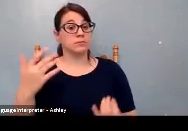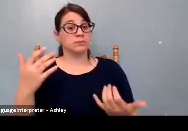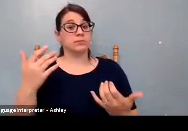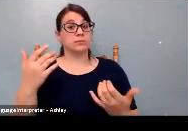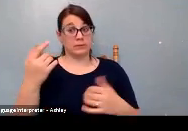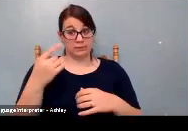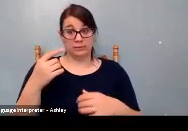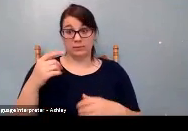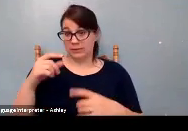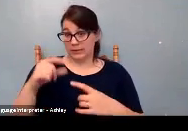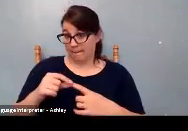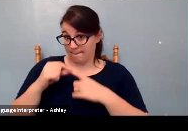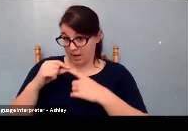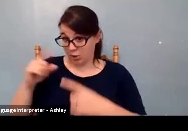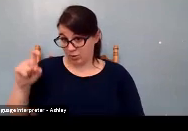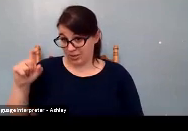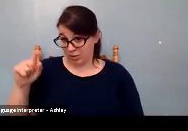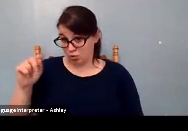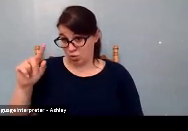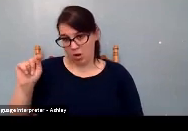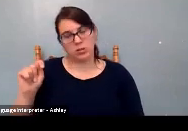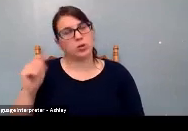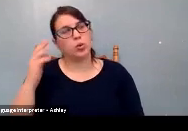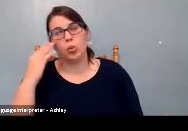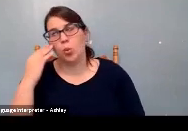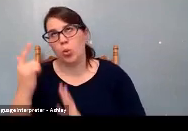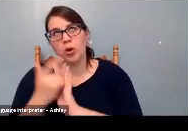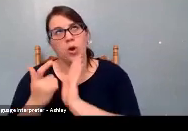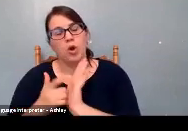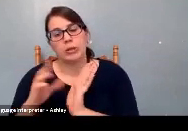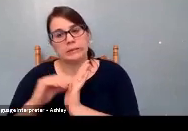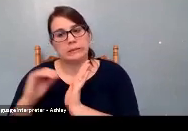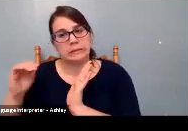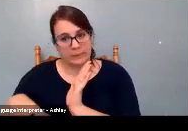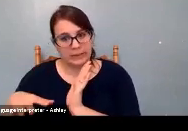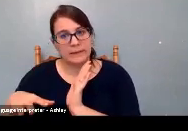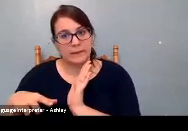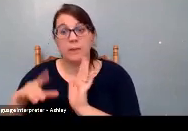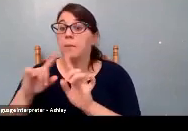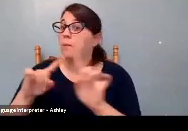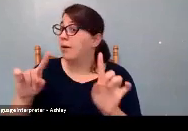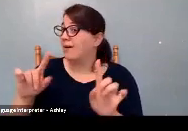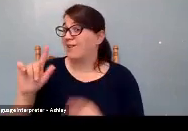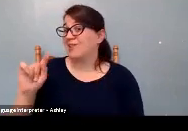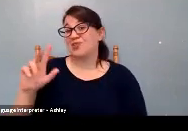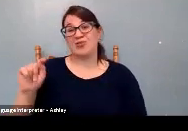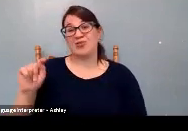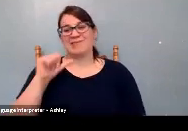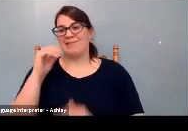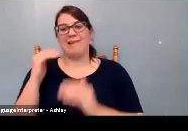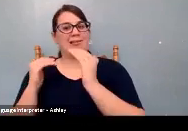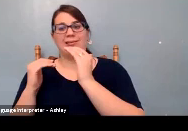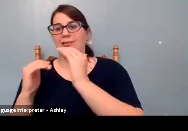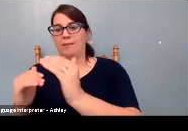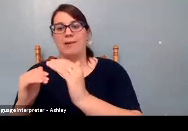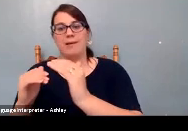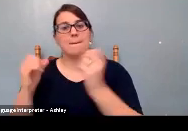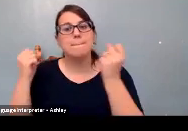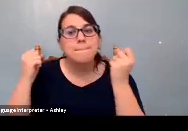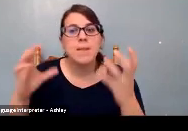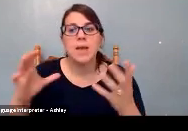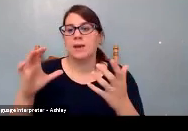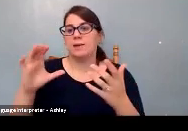you work through an attorney, they are expensive. However, trusts can accept unlimited cash and non-cash assets like